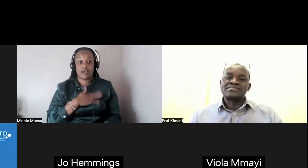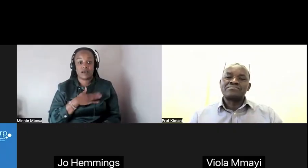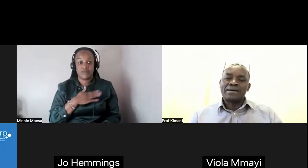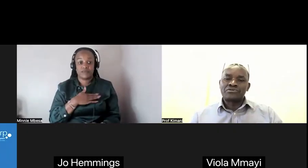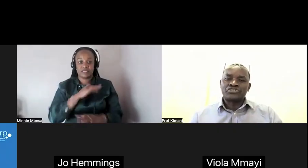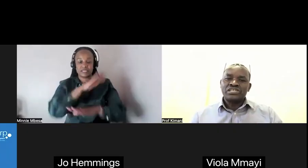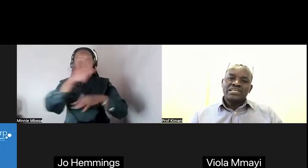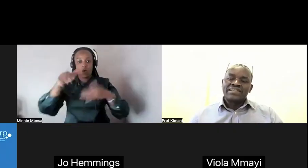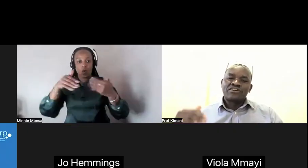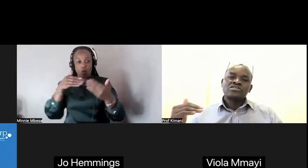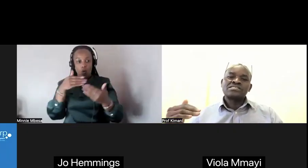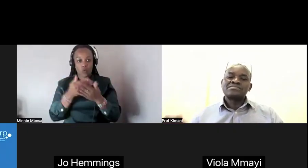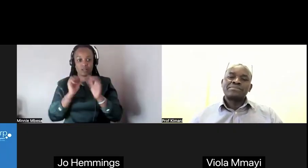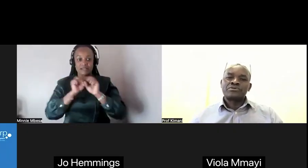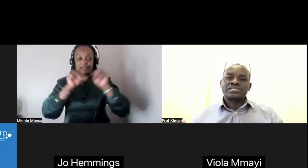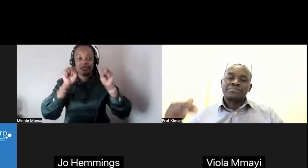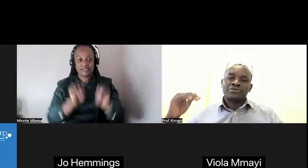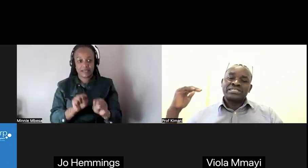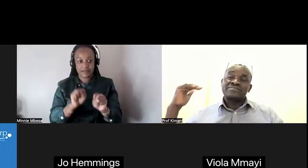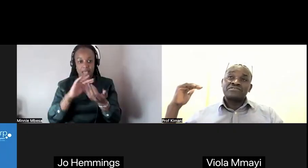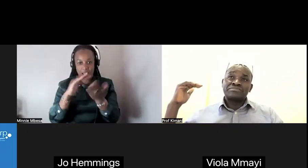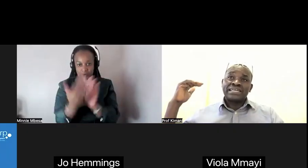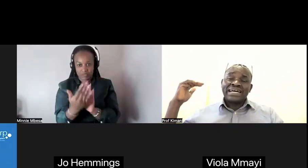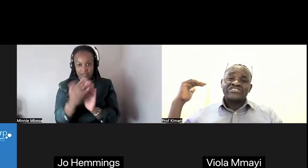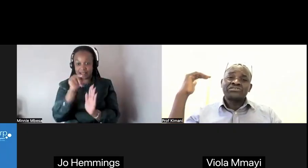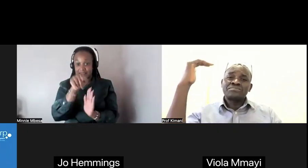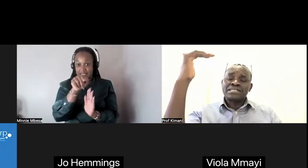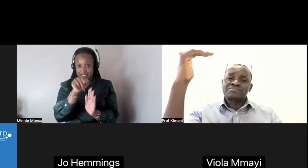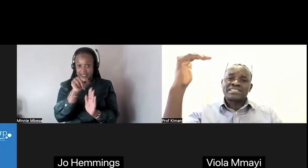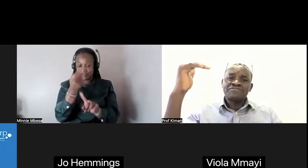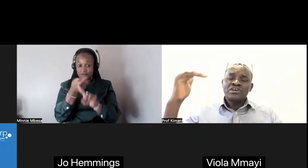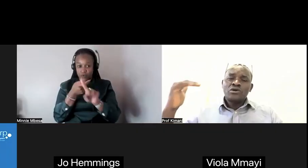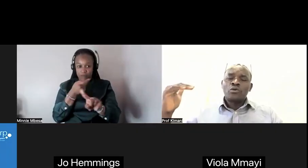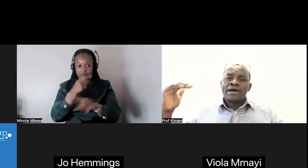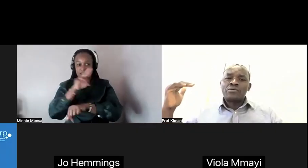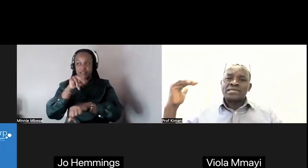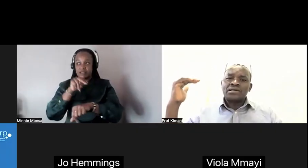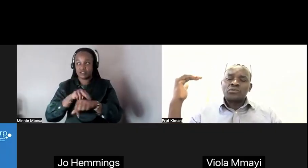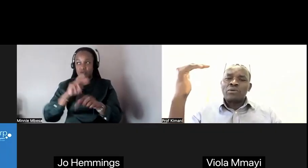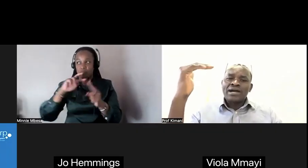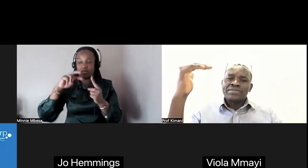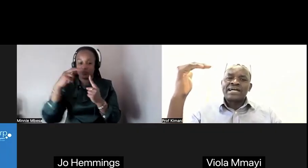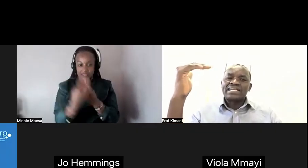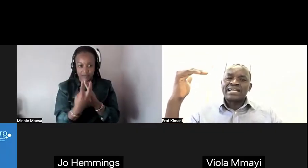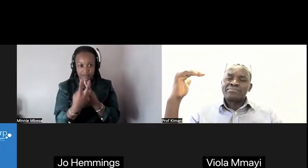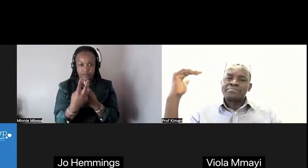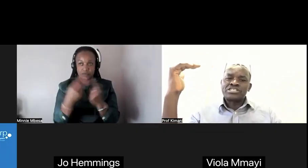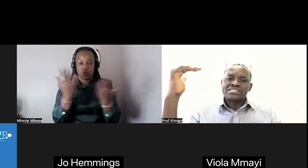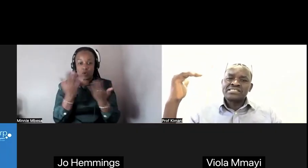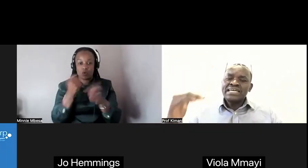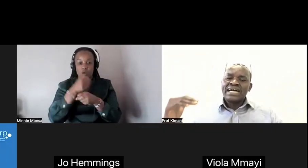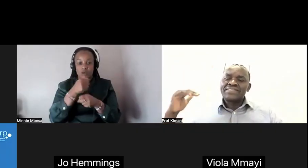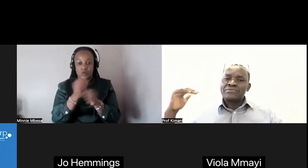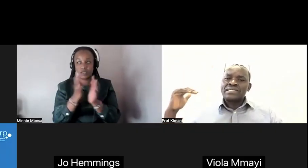whole system approach. And the whole system approach approaches from the national perspective, where we work with the curriculum